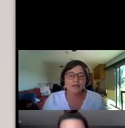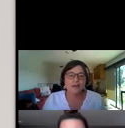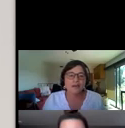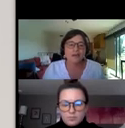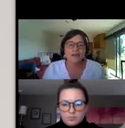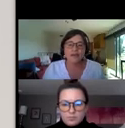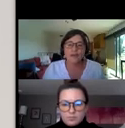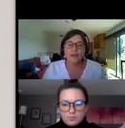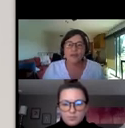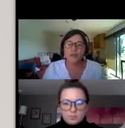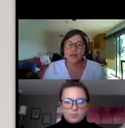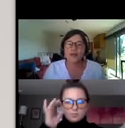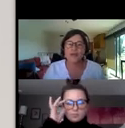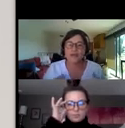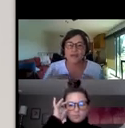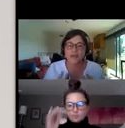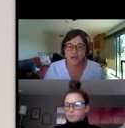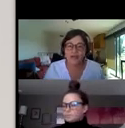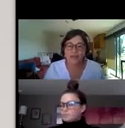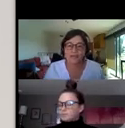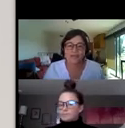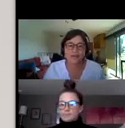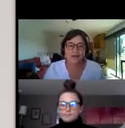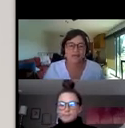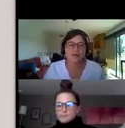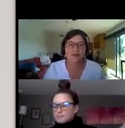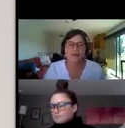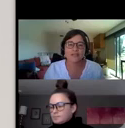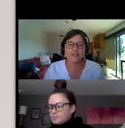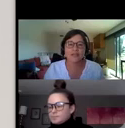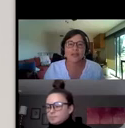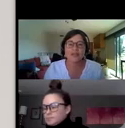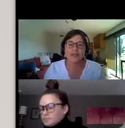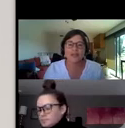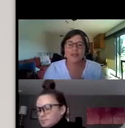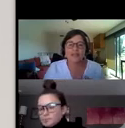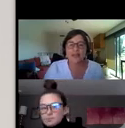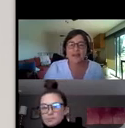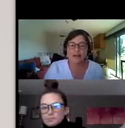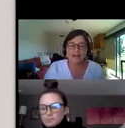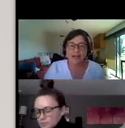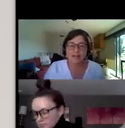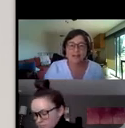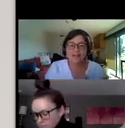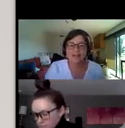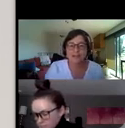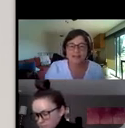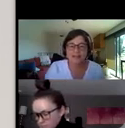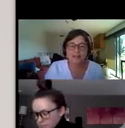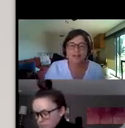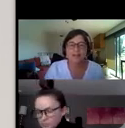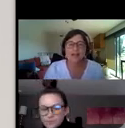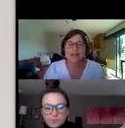of hearing what their answers are. So you'll see the data on the left is the